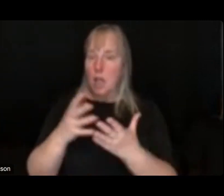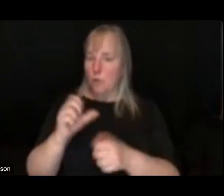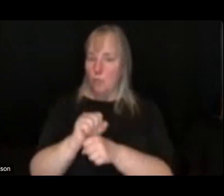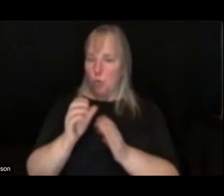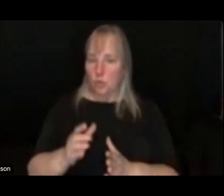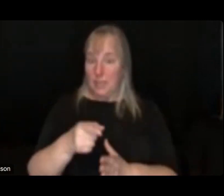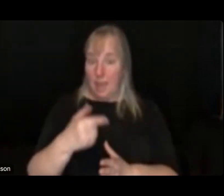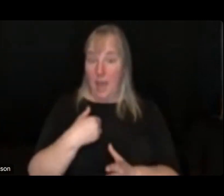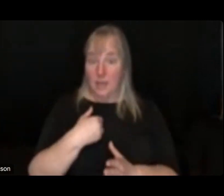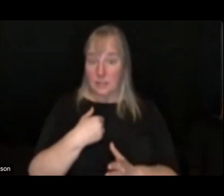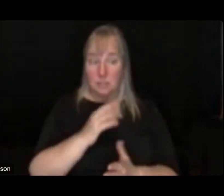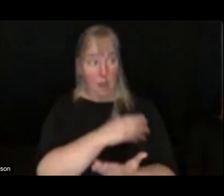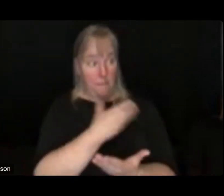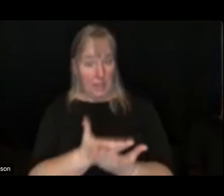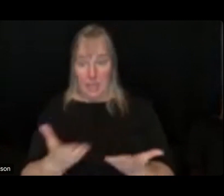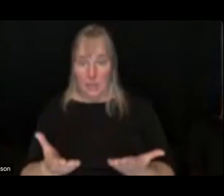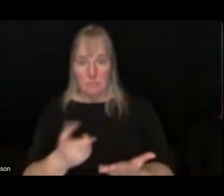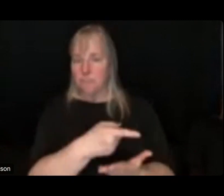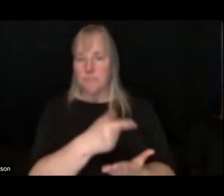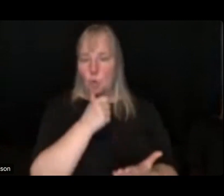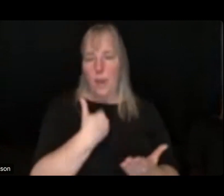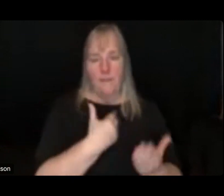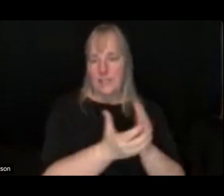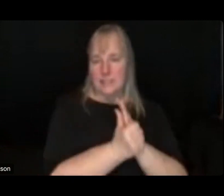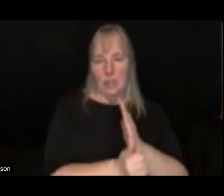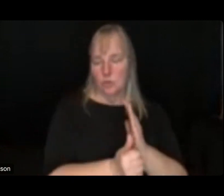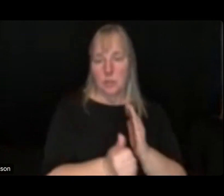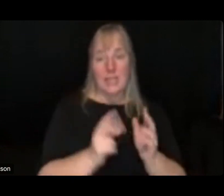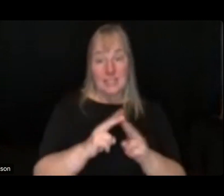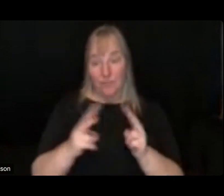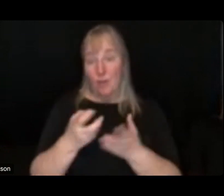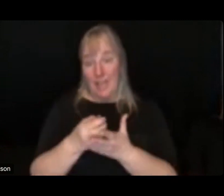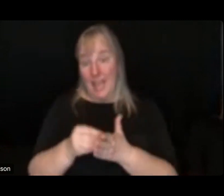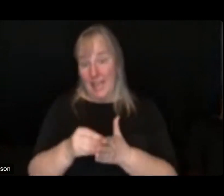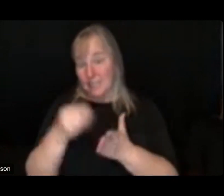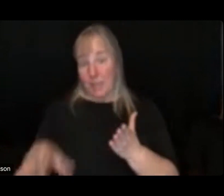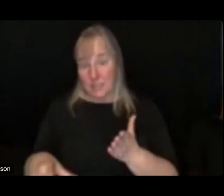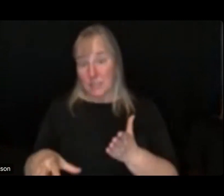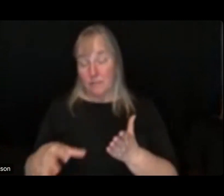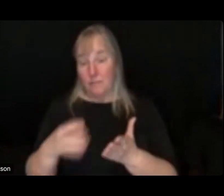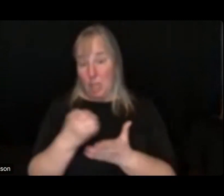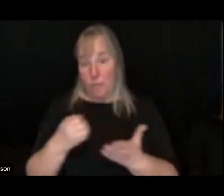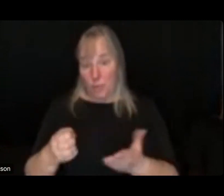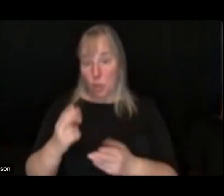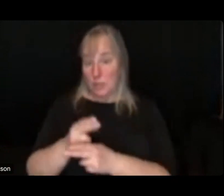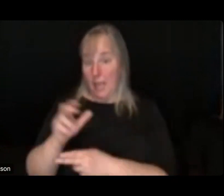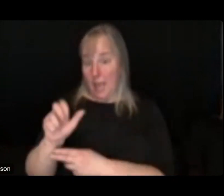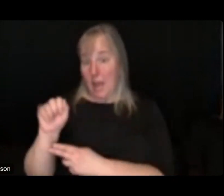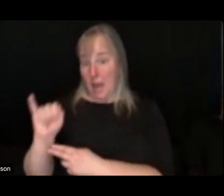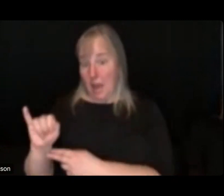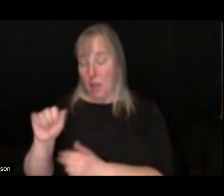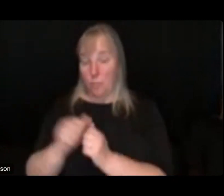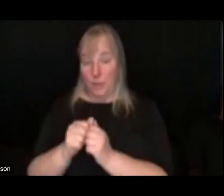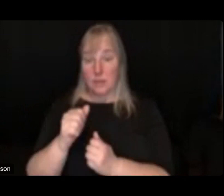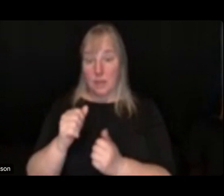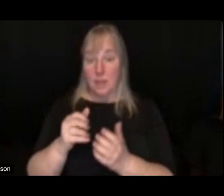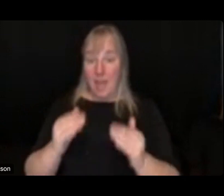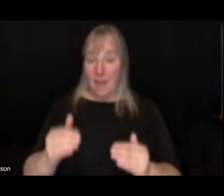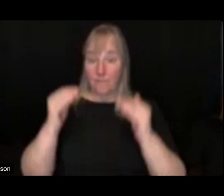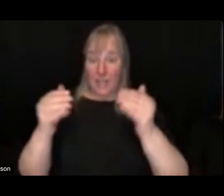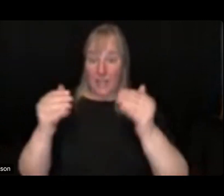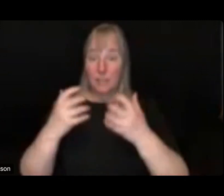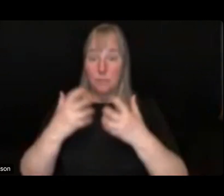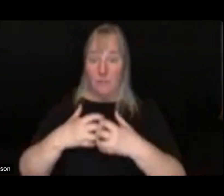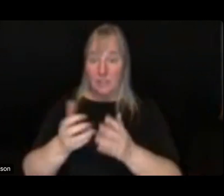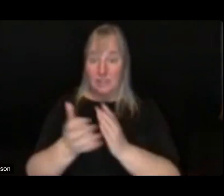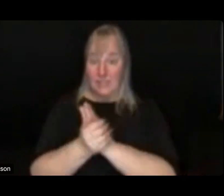don't have the skills to, these are like, it's very expensive equipment using artificial intelligence with some of these advanced manufacturing techniques on the floor. So a